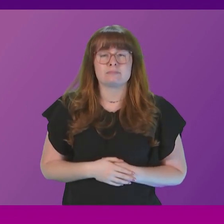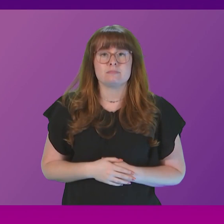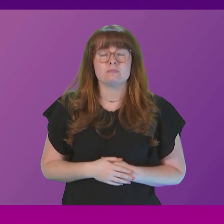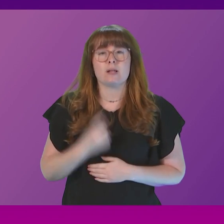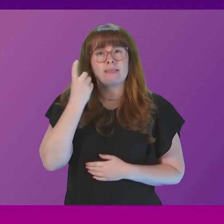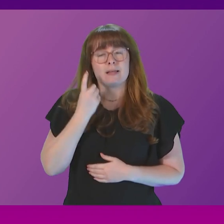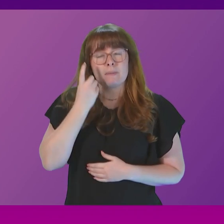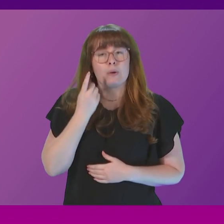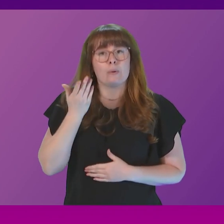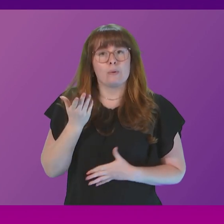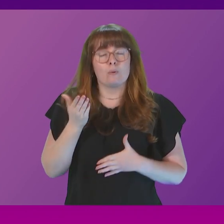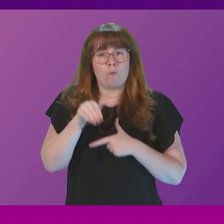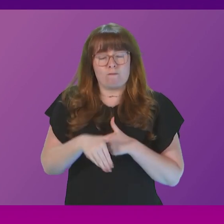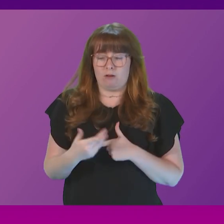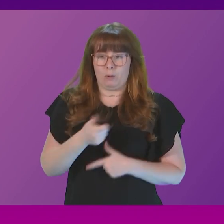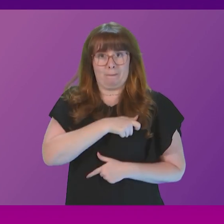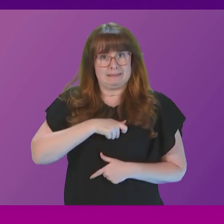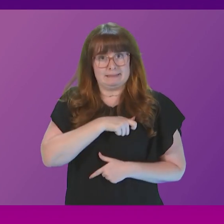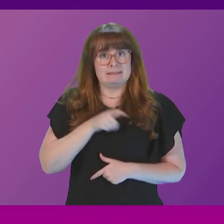of committees